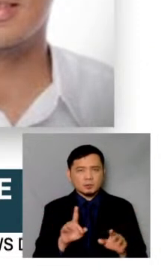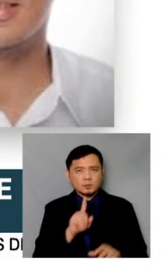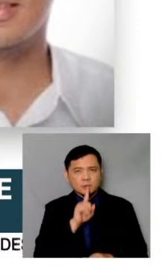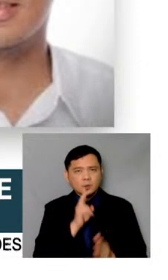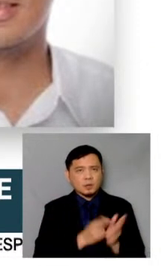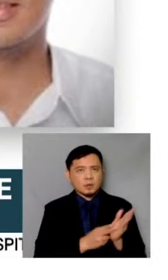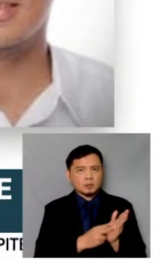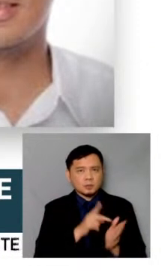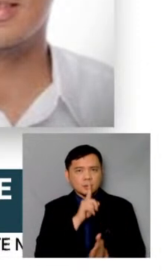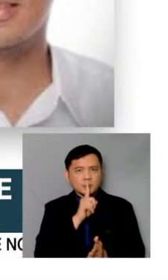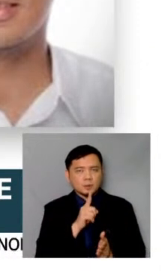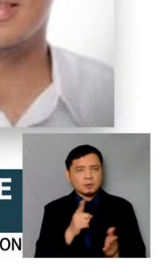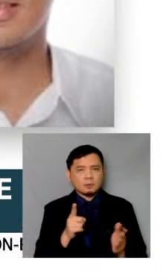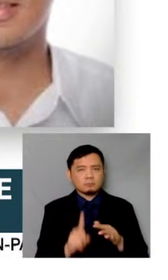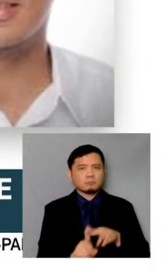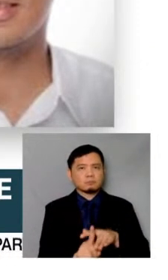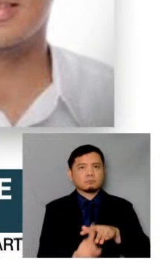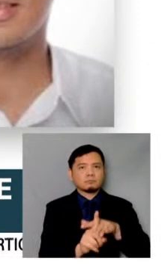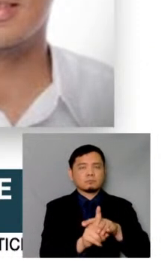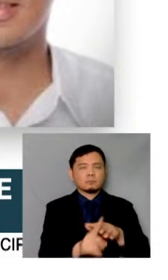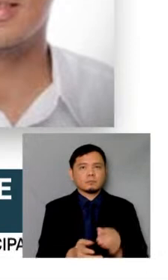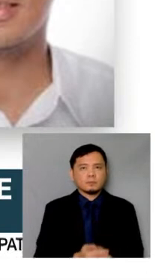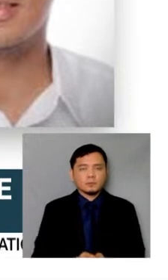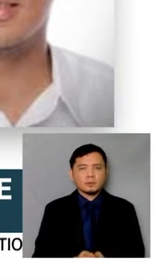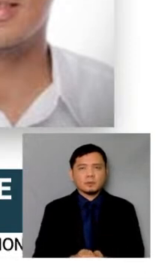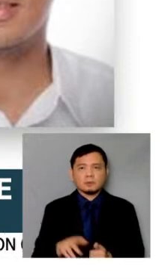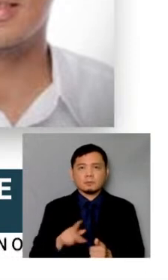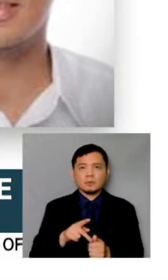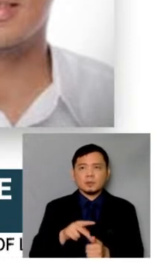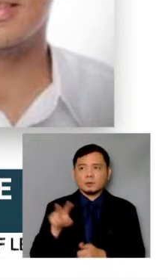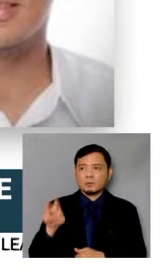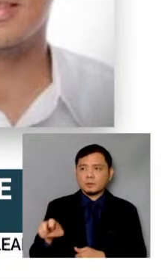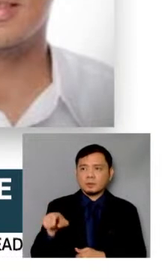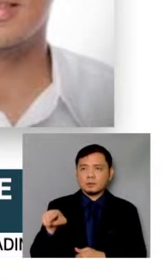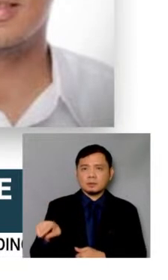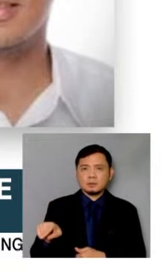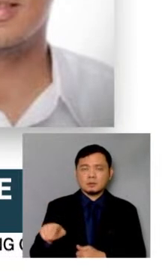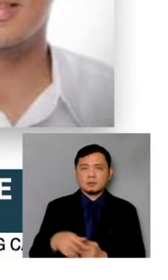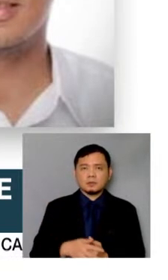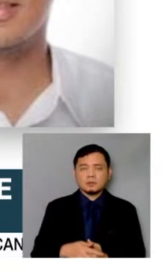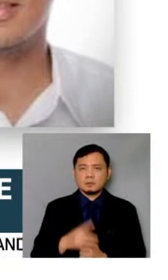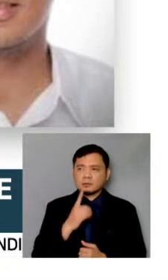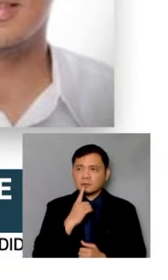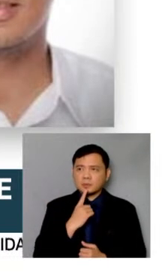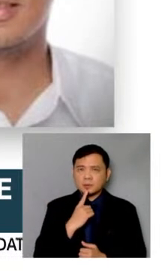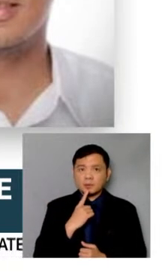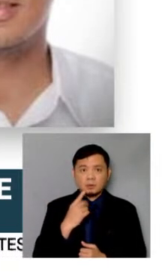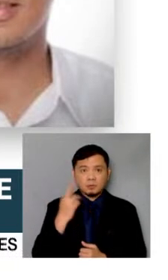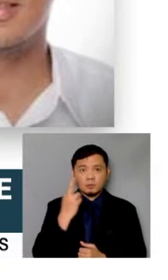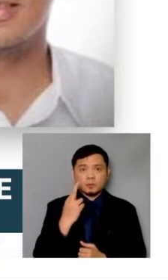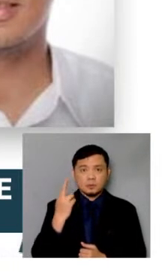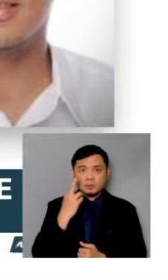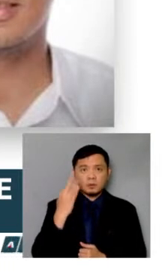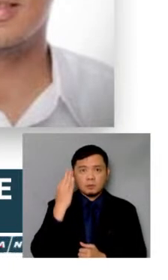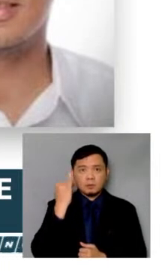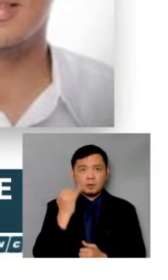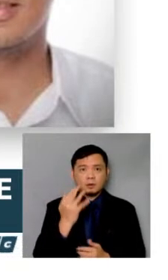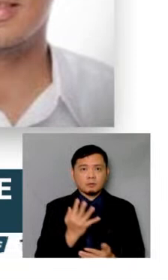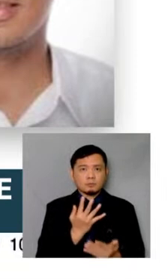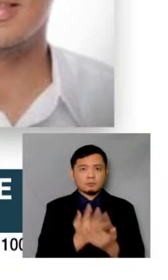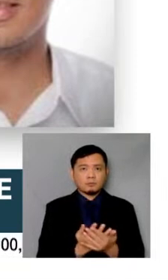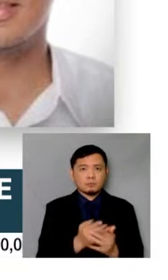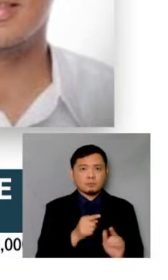witness cited by the Honorable Court as the main reason why a demurrer to evidence in criminal